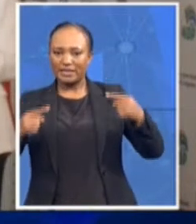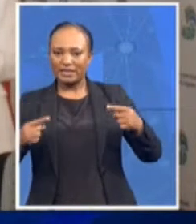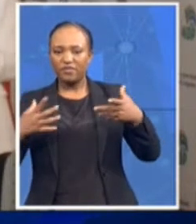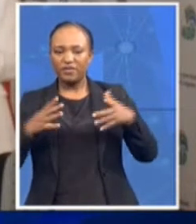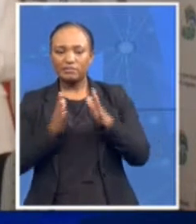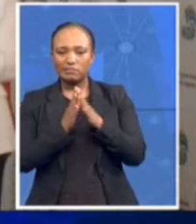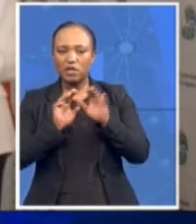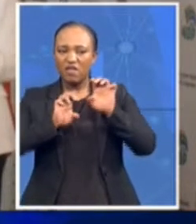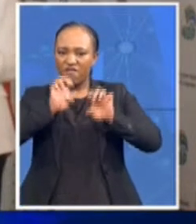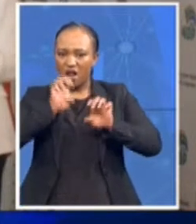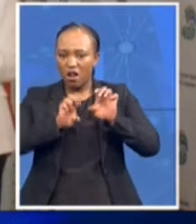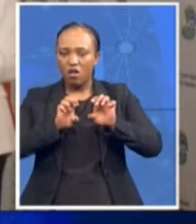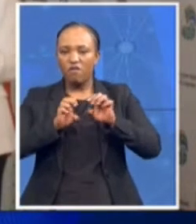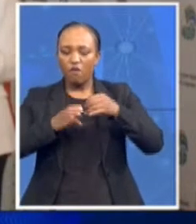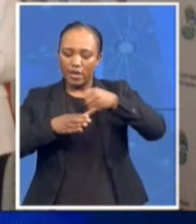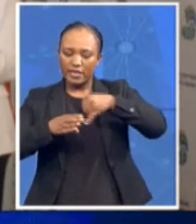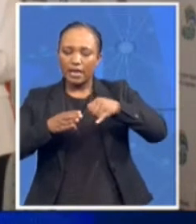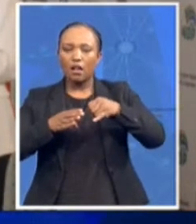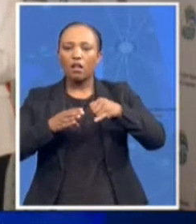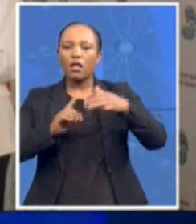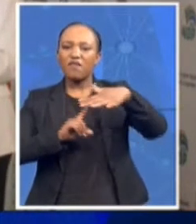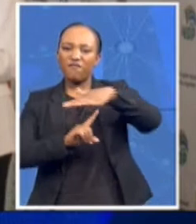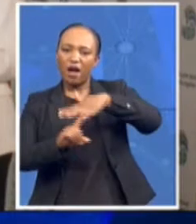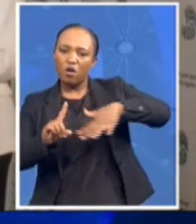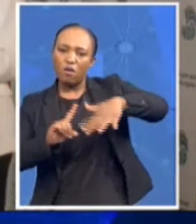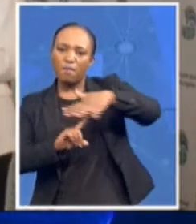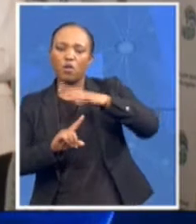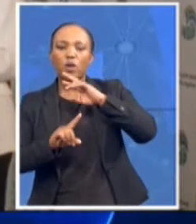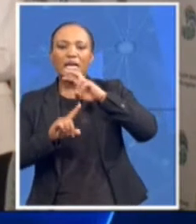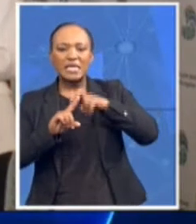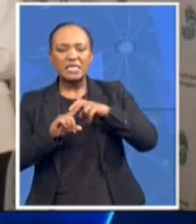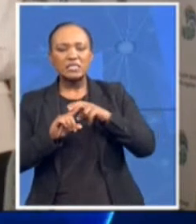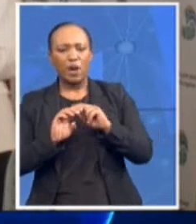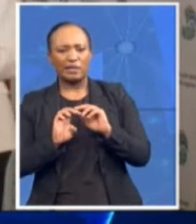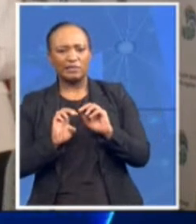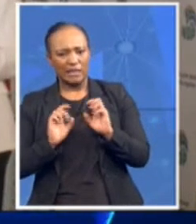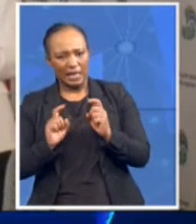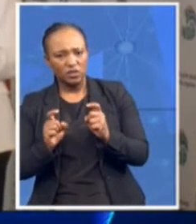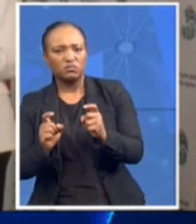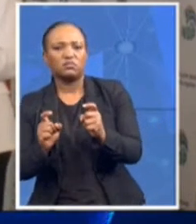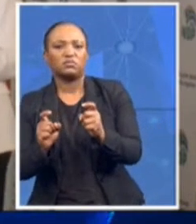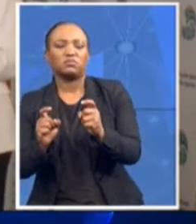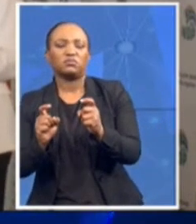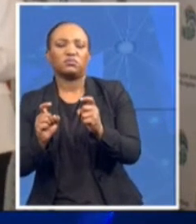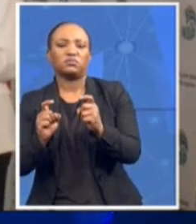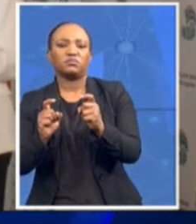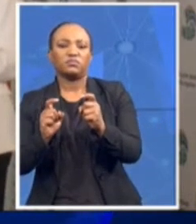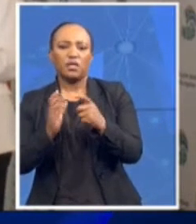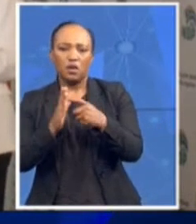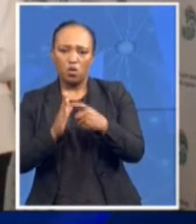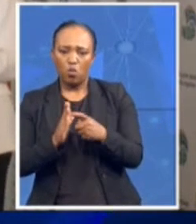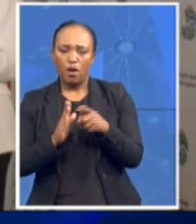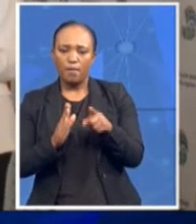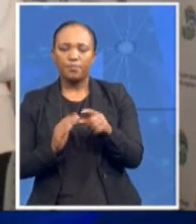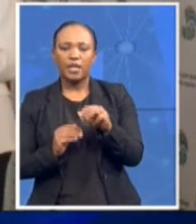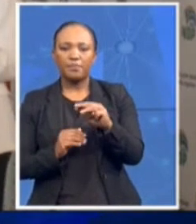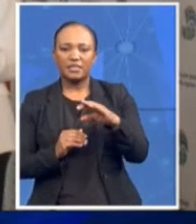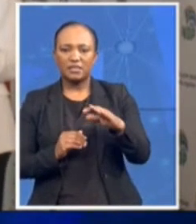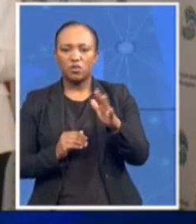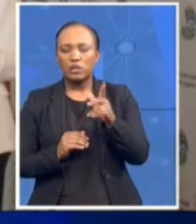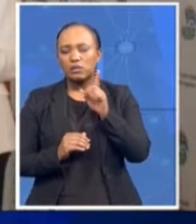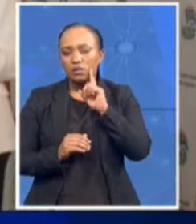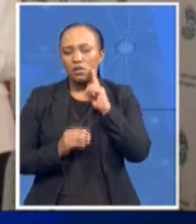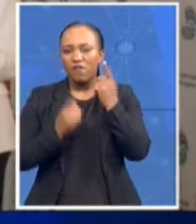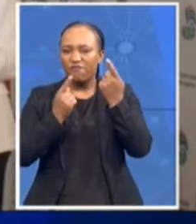environment that require urgent attention. The NAC will review all its financial management policies.